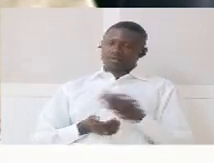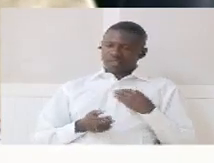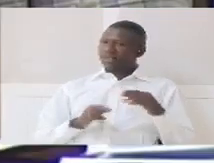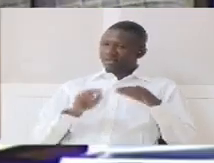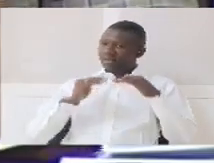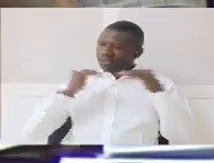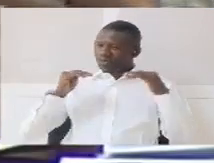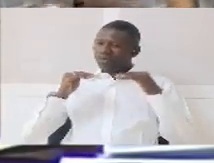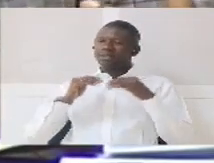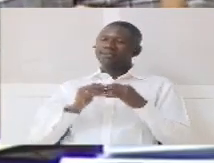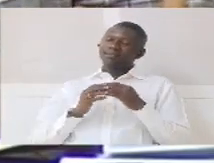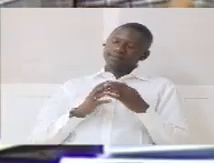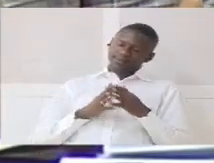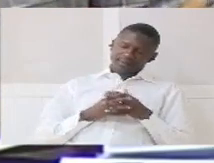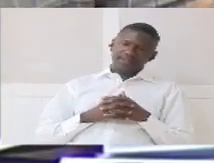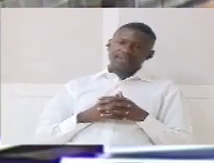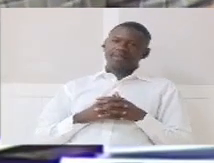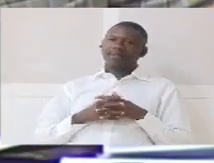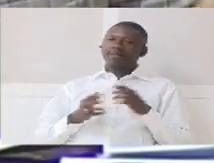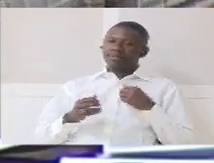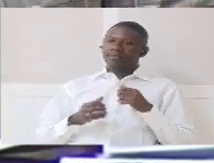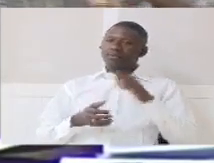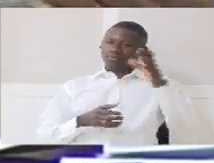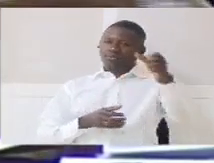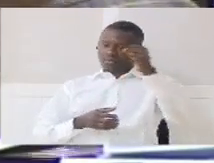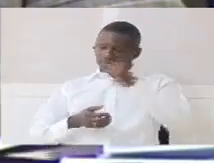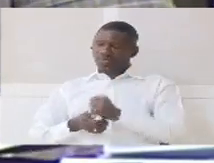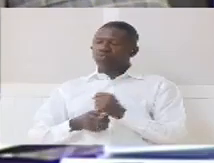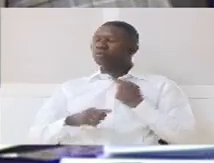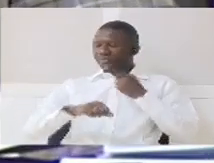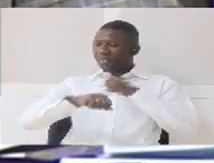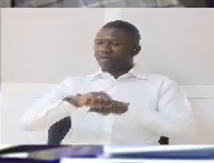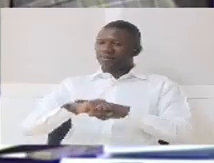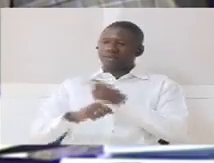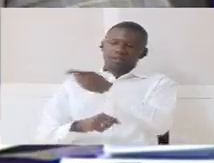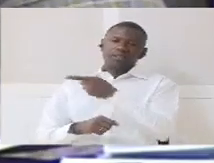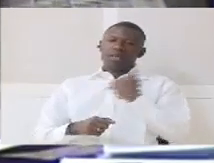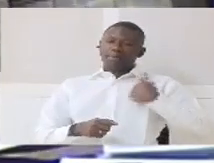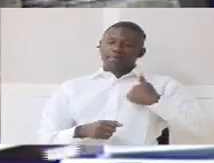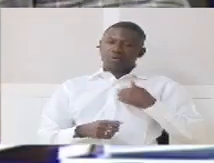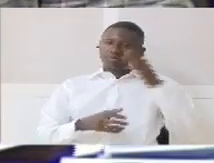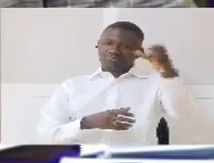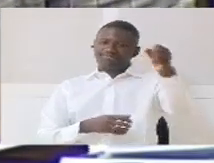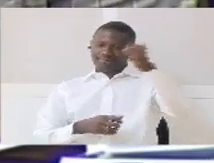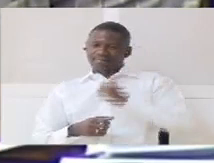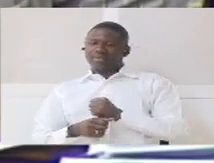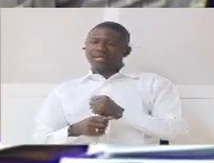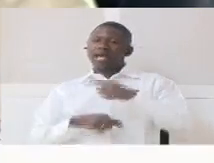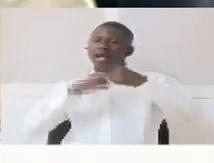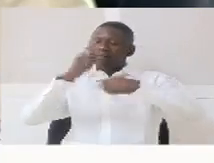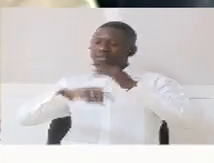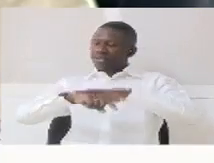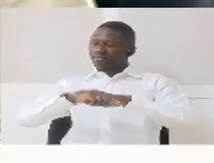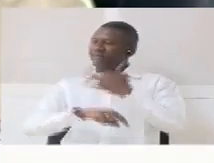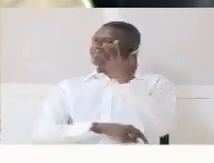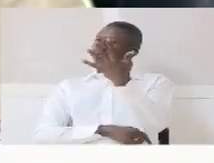admissions. Sometimes these detainees were brought in after 5 p.m. Is that not the case?